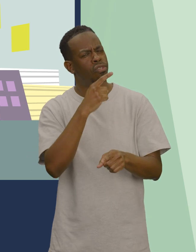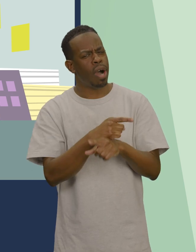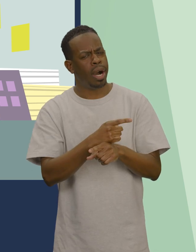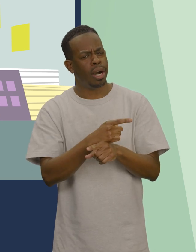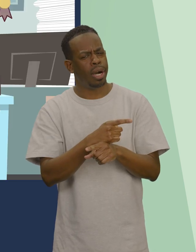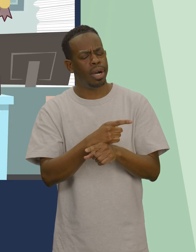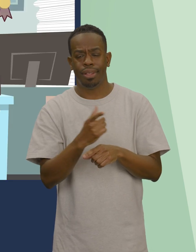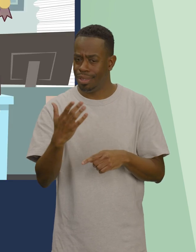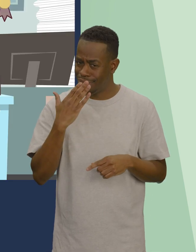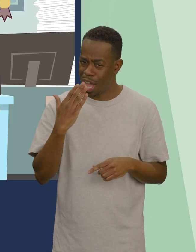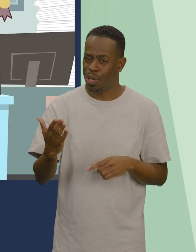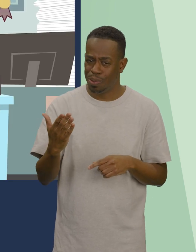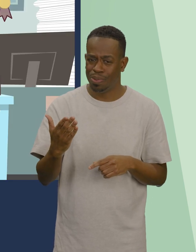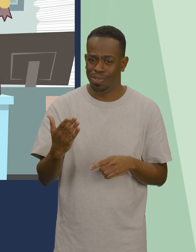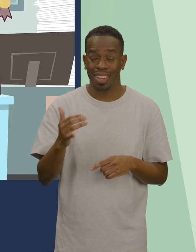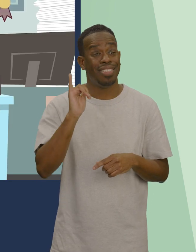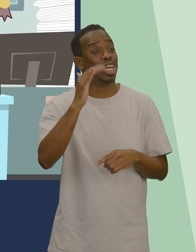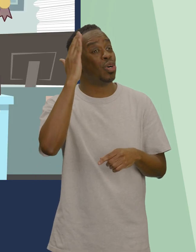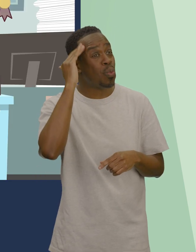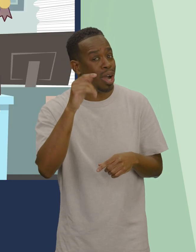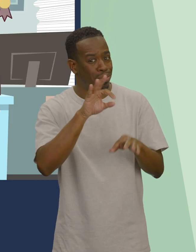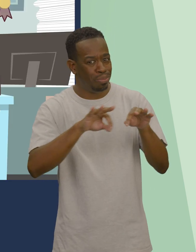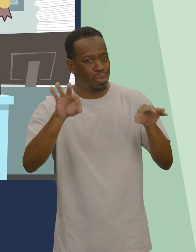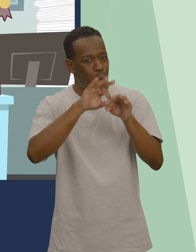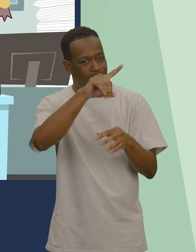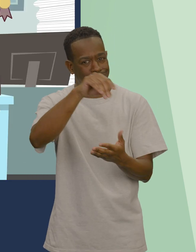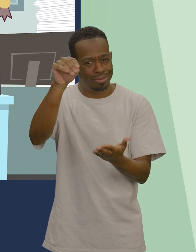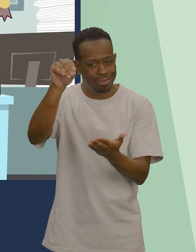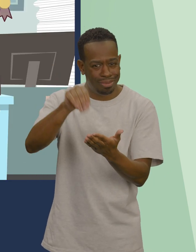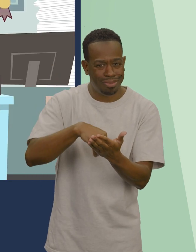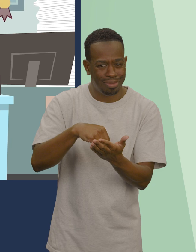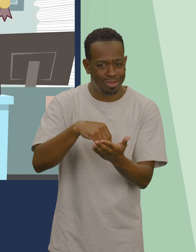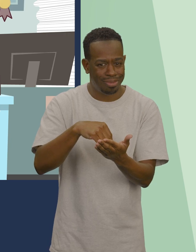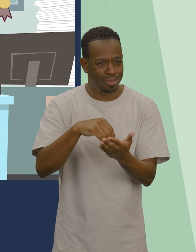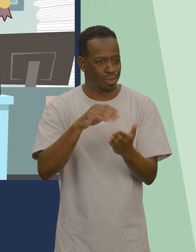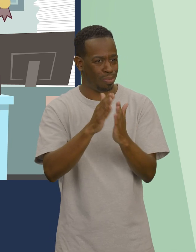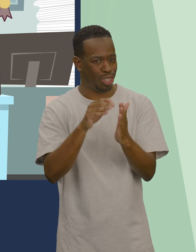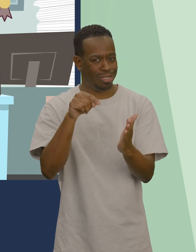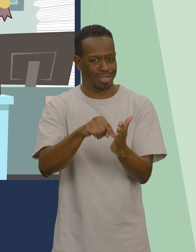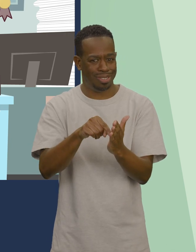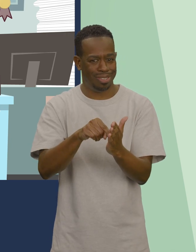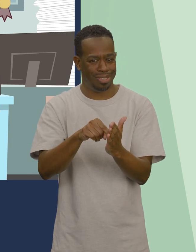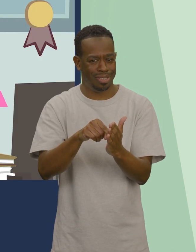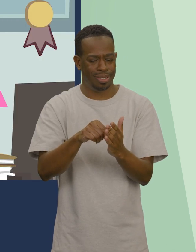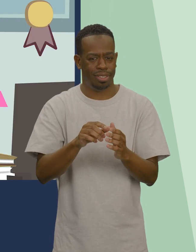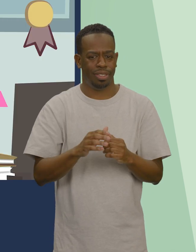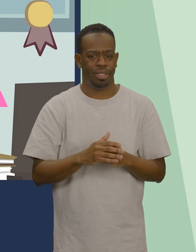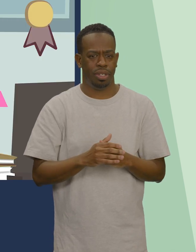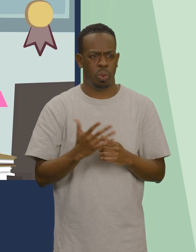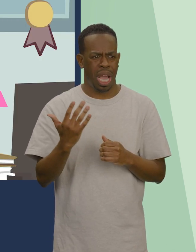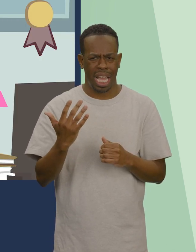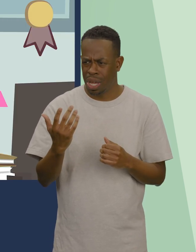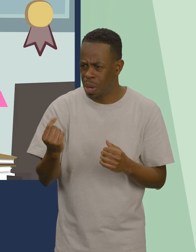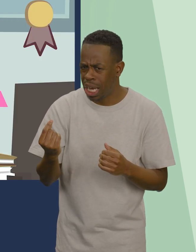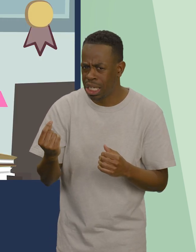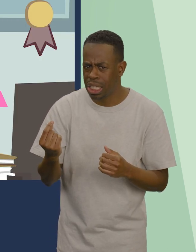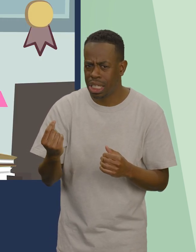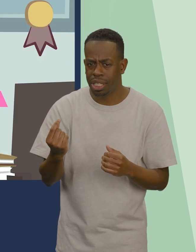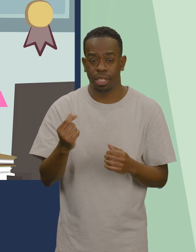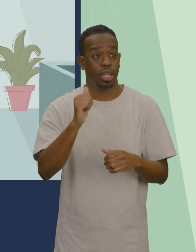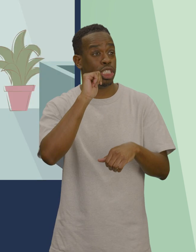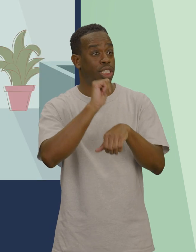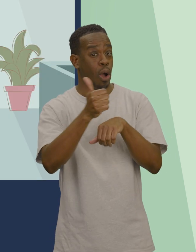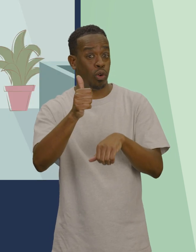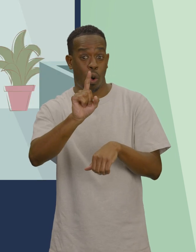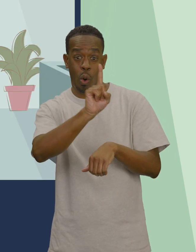You're right. Thank you. And that's exactly why you need to fill out your own IPP workbook. Wait, what?